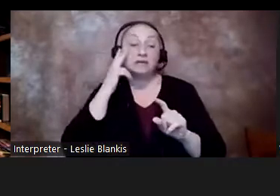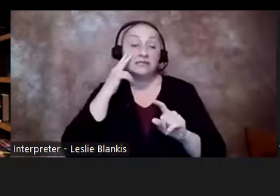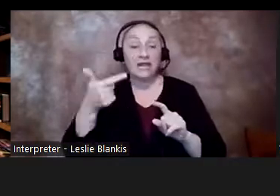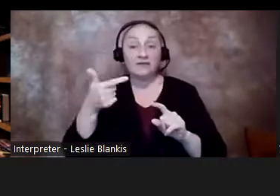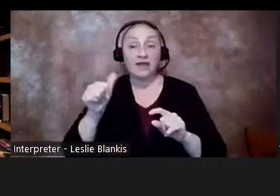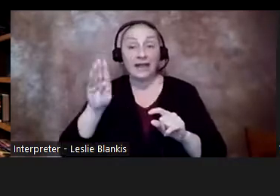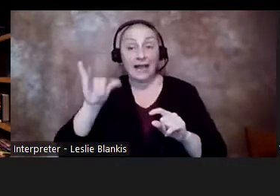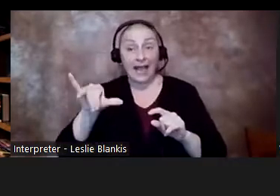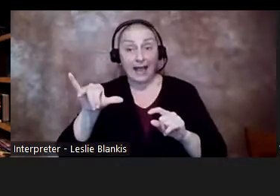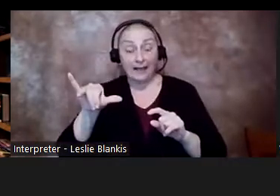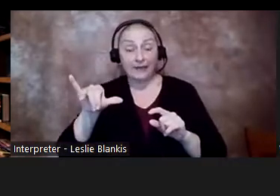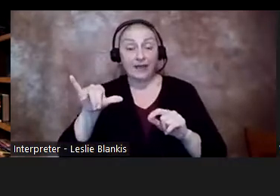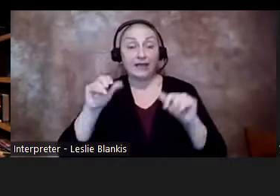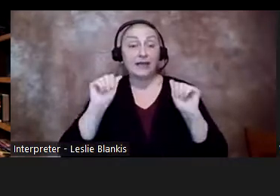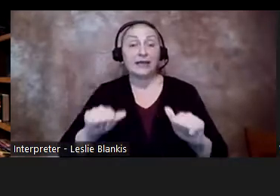pull up the